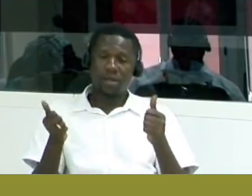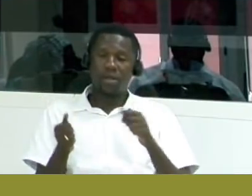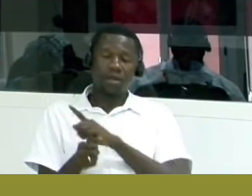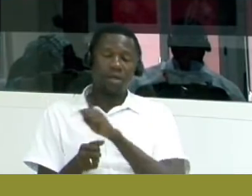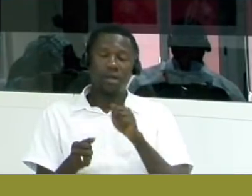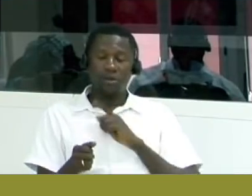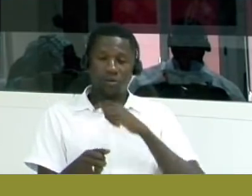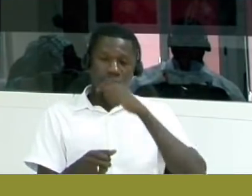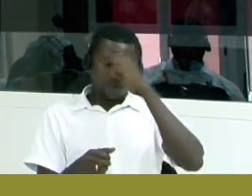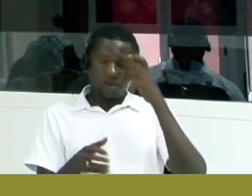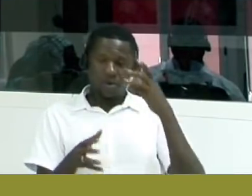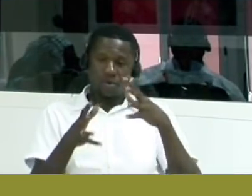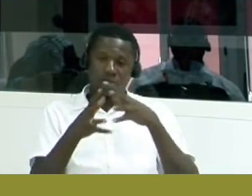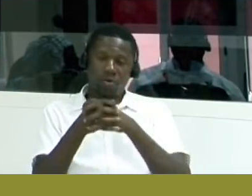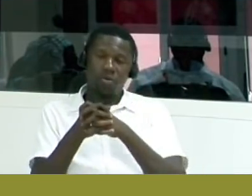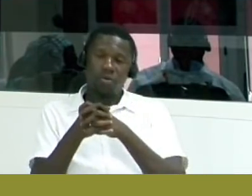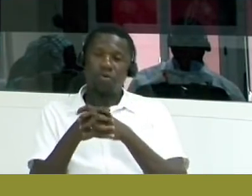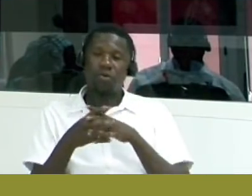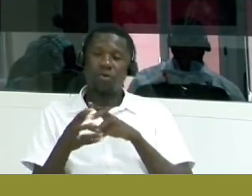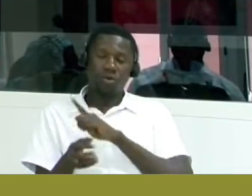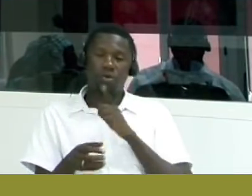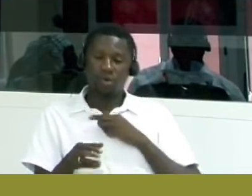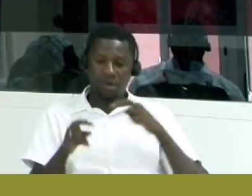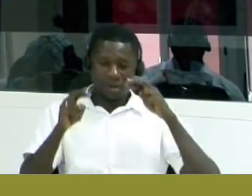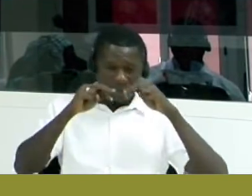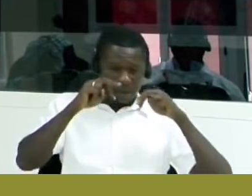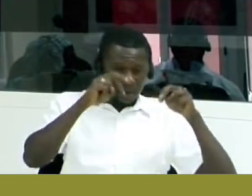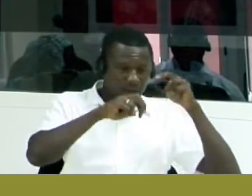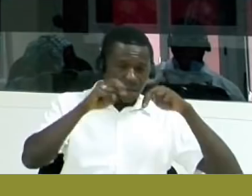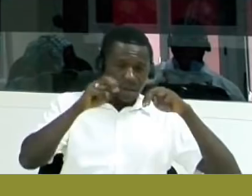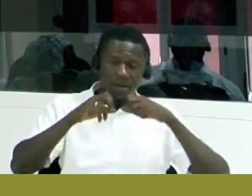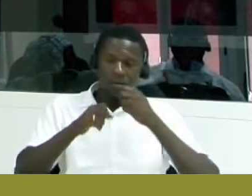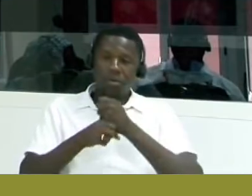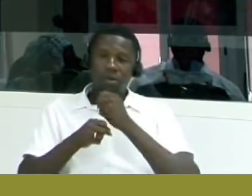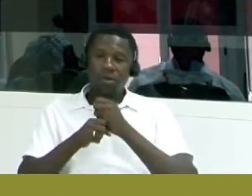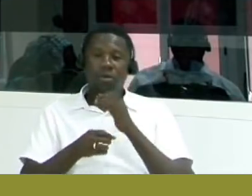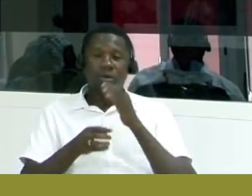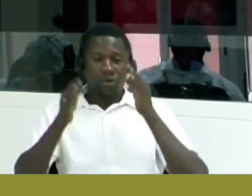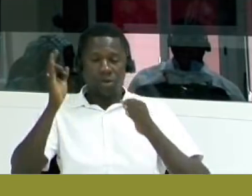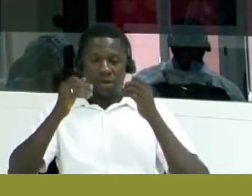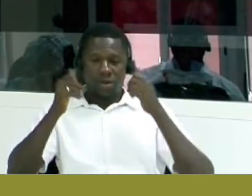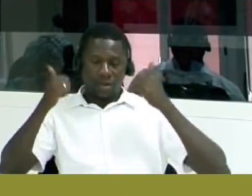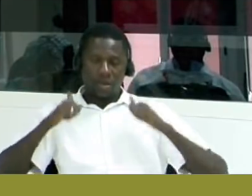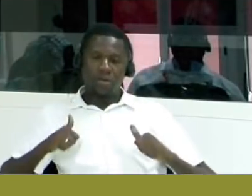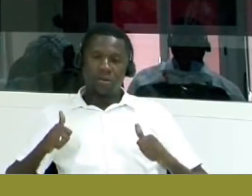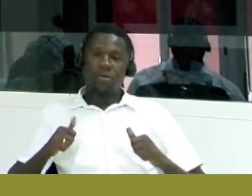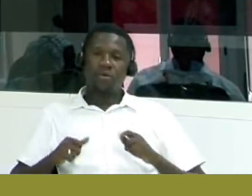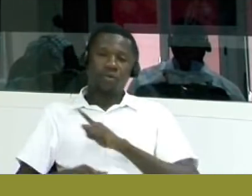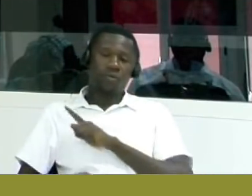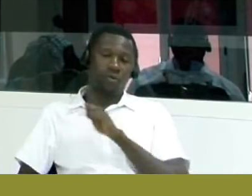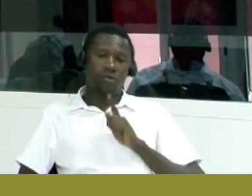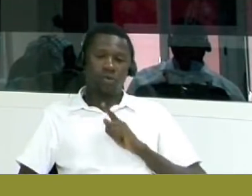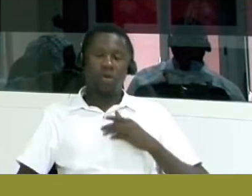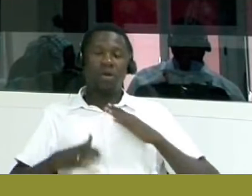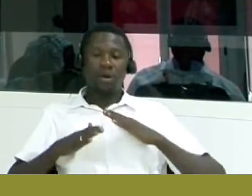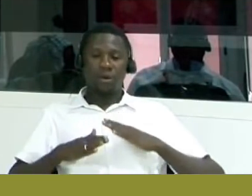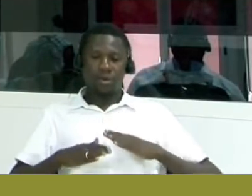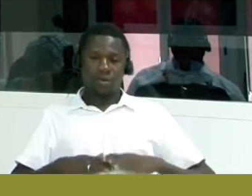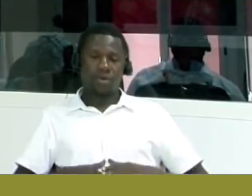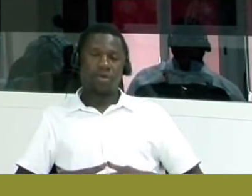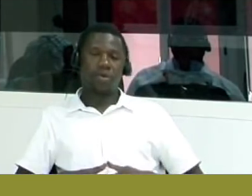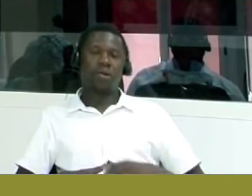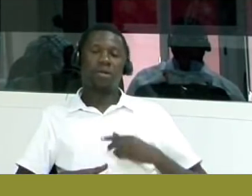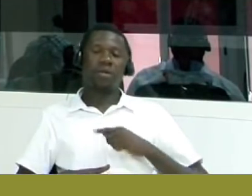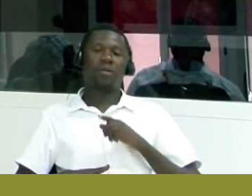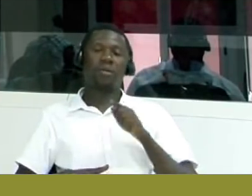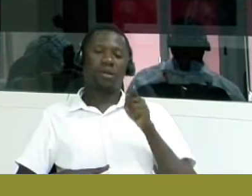in collaboration with us on the investigation in order to ensure justice is done. We were relieved, and